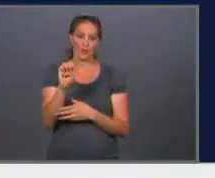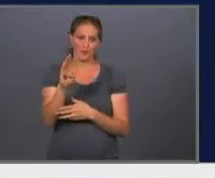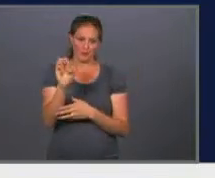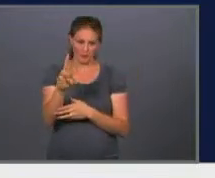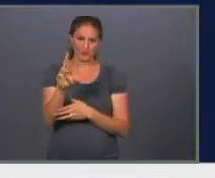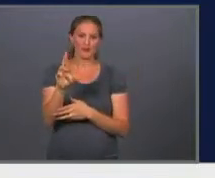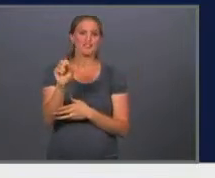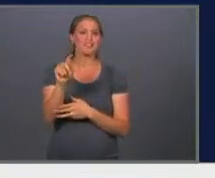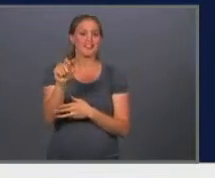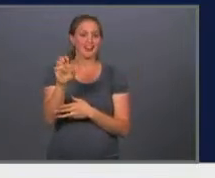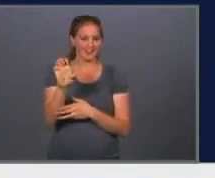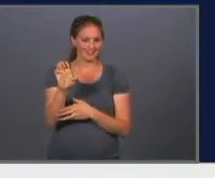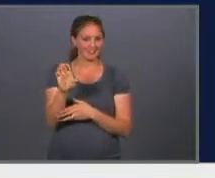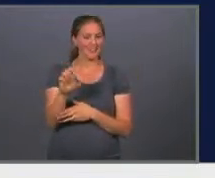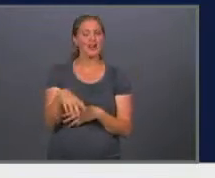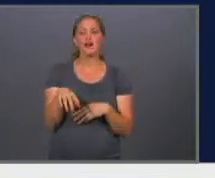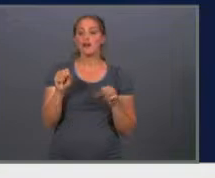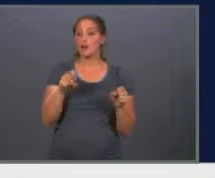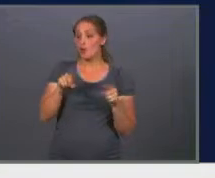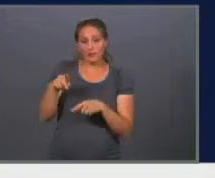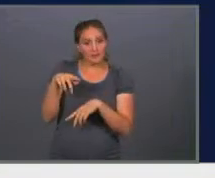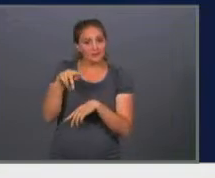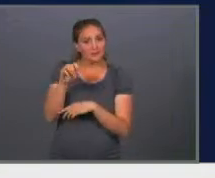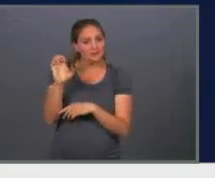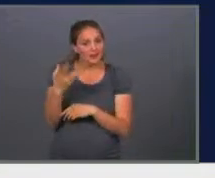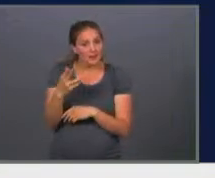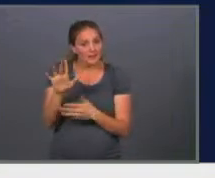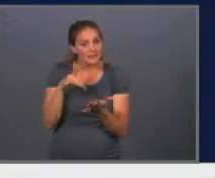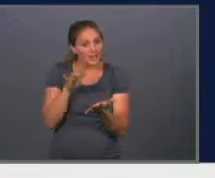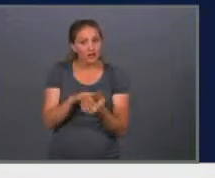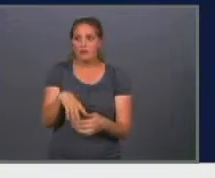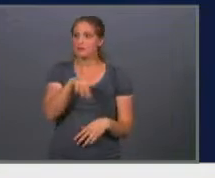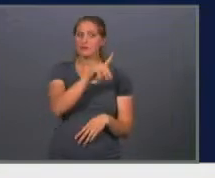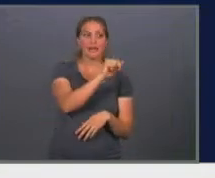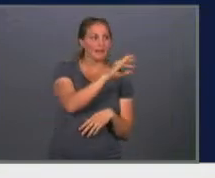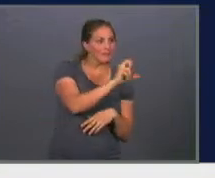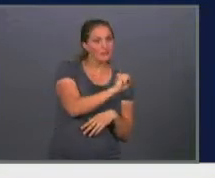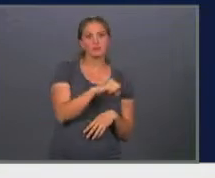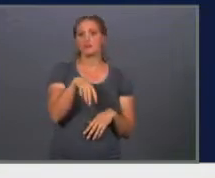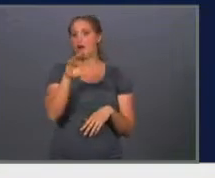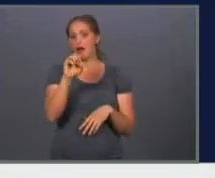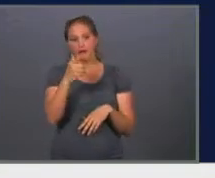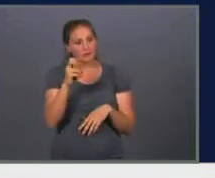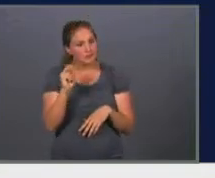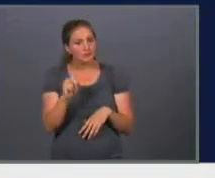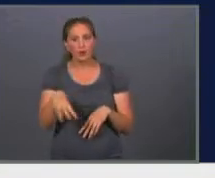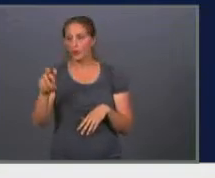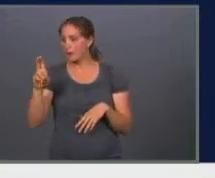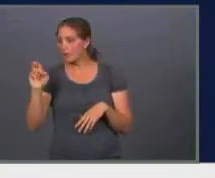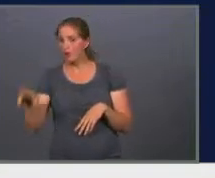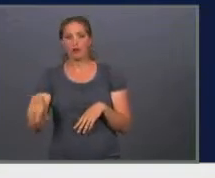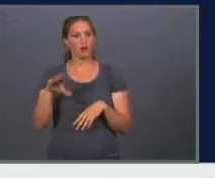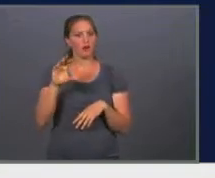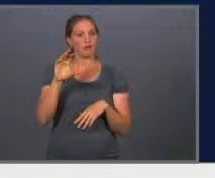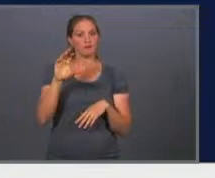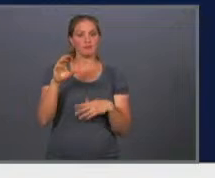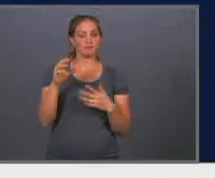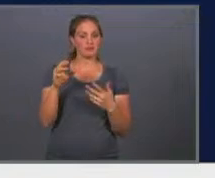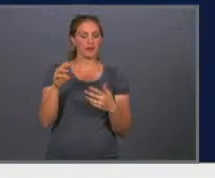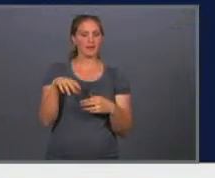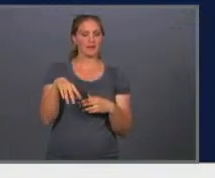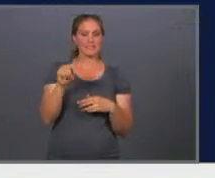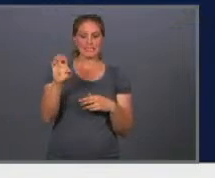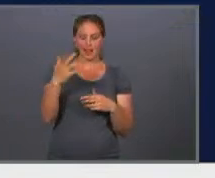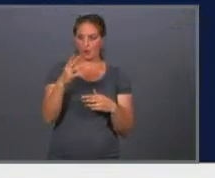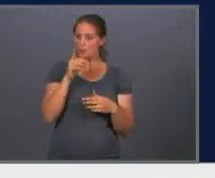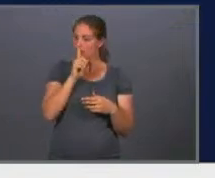you can go to my tech centers, and the tech centers in the entire First District, from Davis, Ogden Weber, Bridgerland, UB Tech, they are doing something that is exceptional,